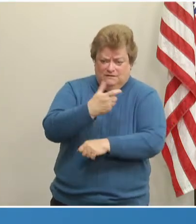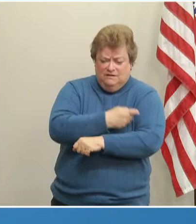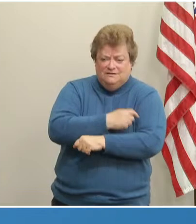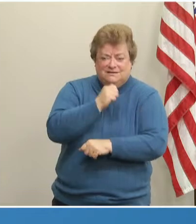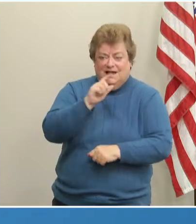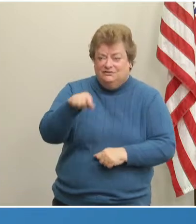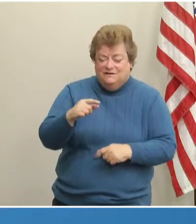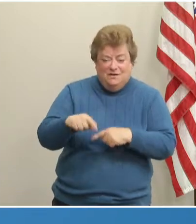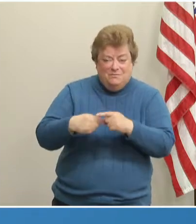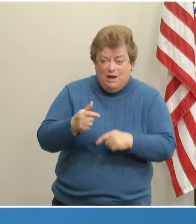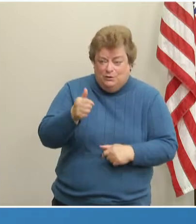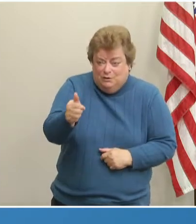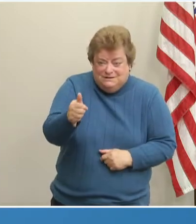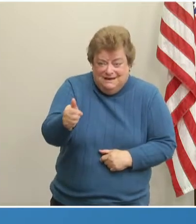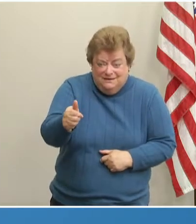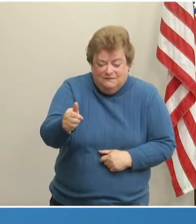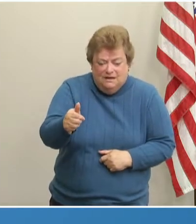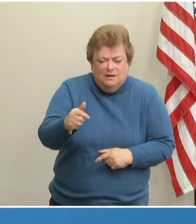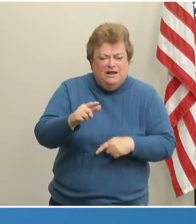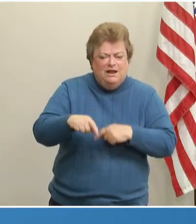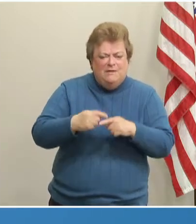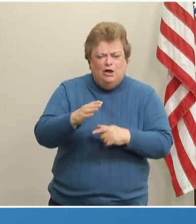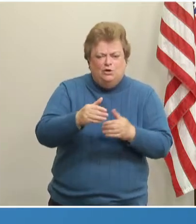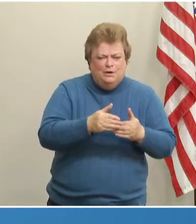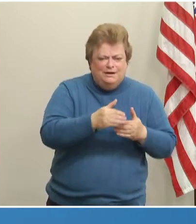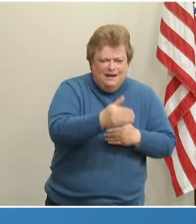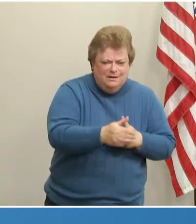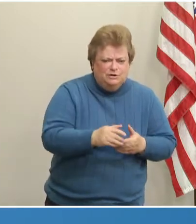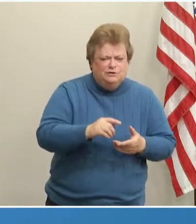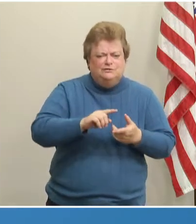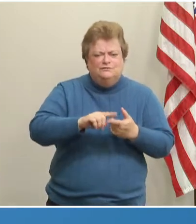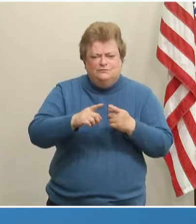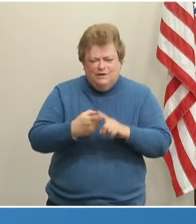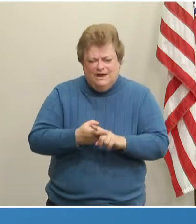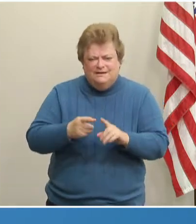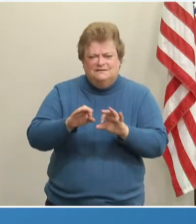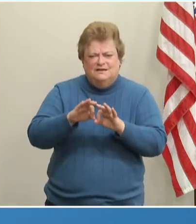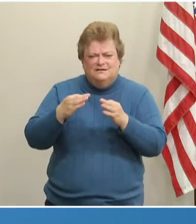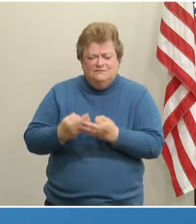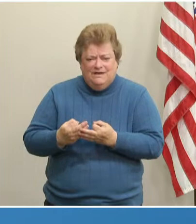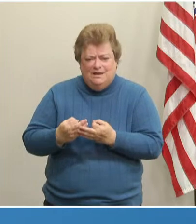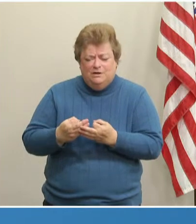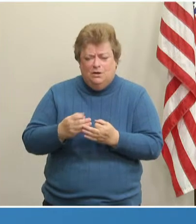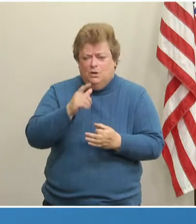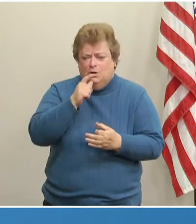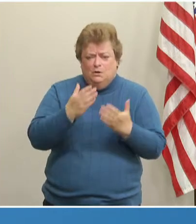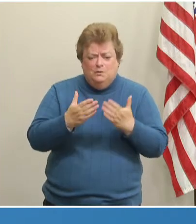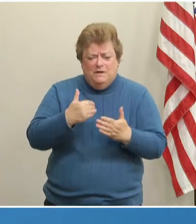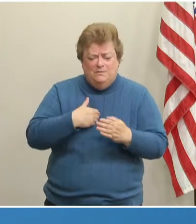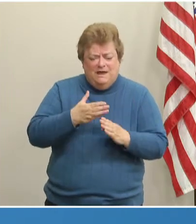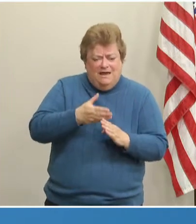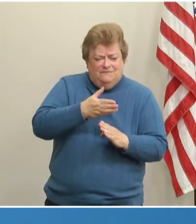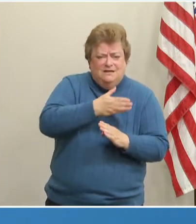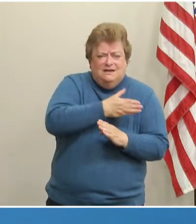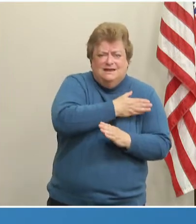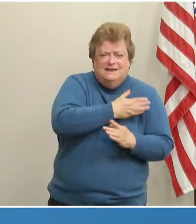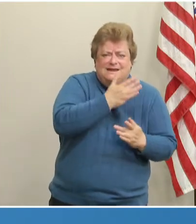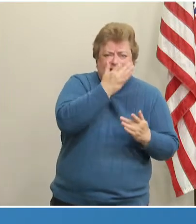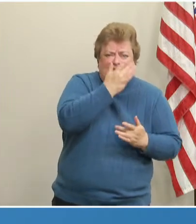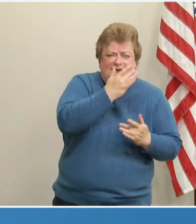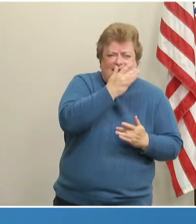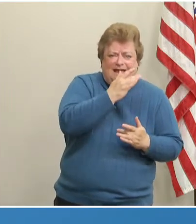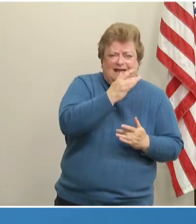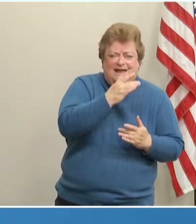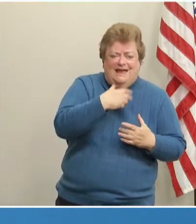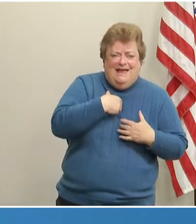you, but it's about your neighbors, your friends, your family who may have pre-existing health conditions.